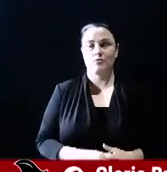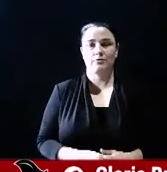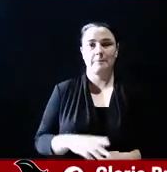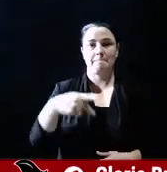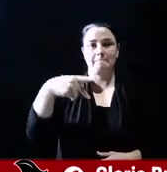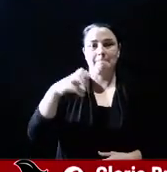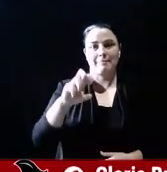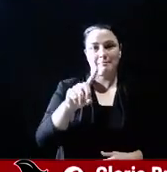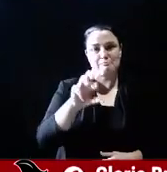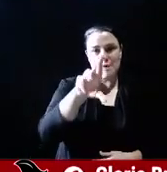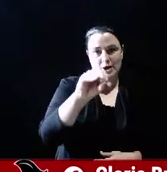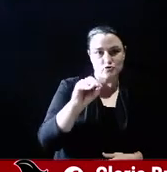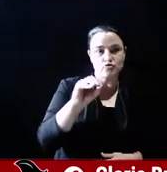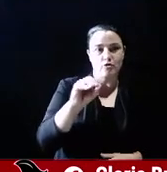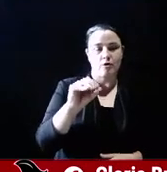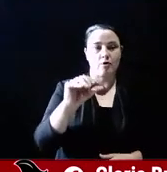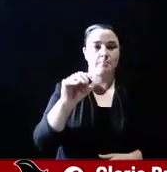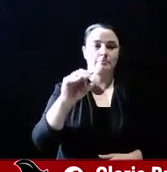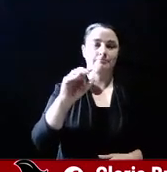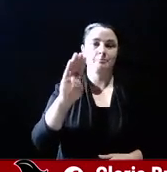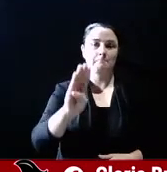Pedro Hippolito Berlanga.